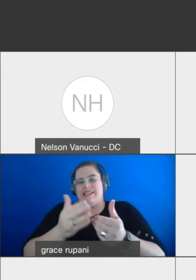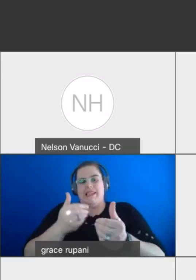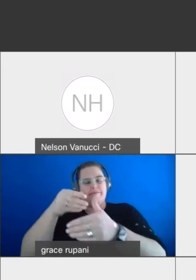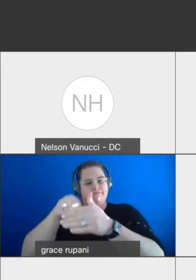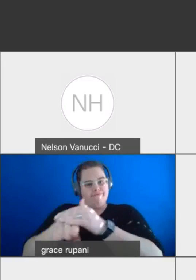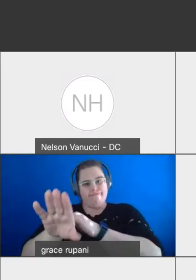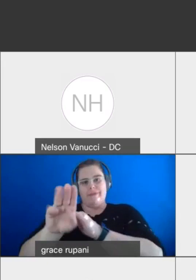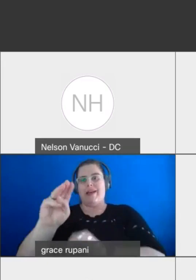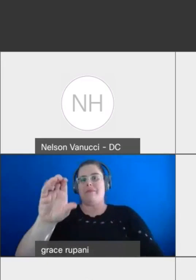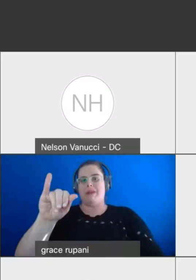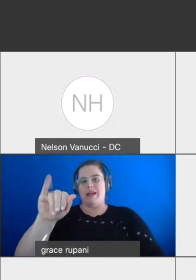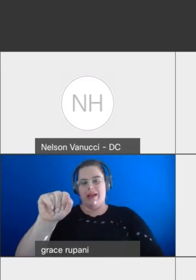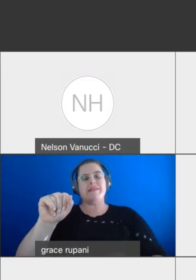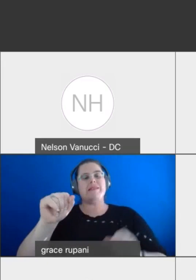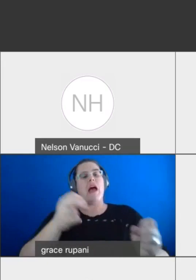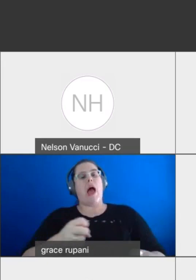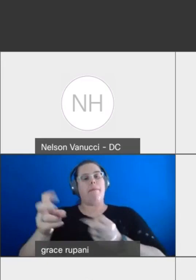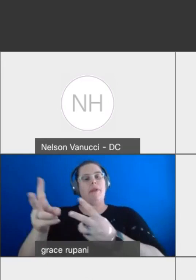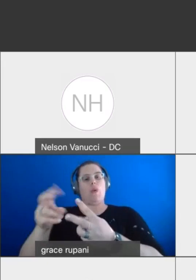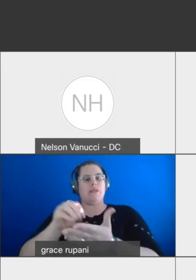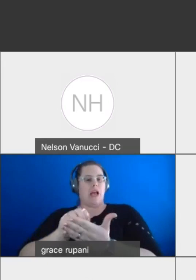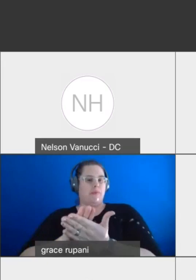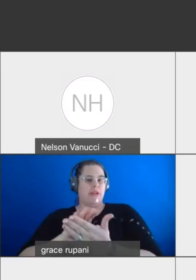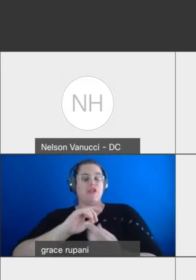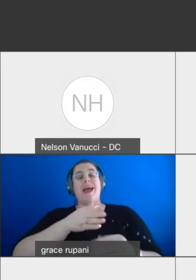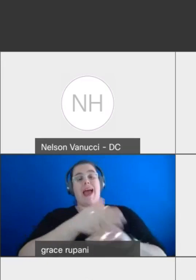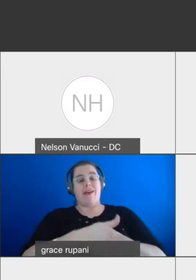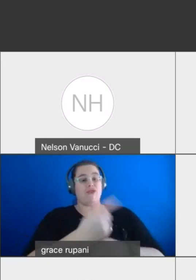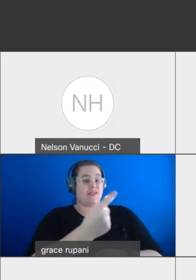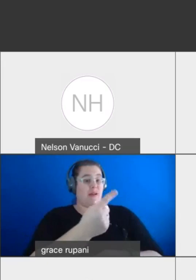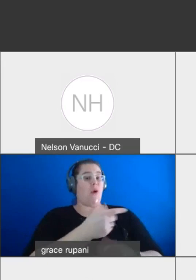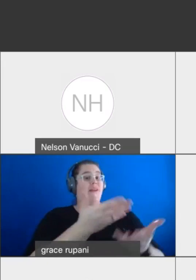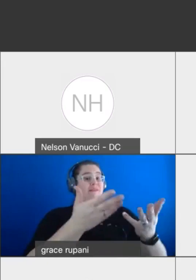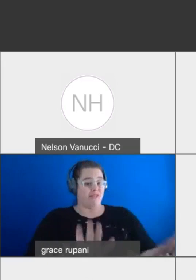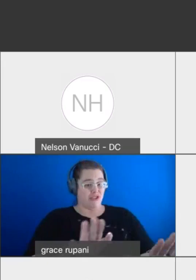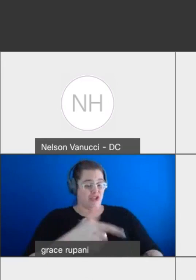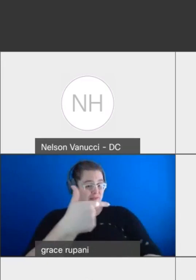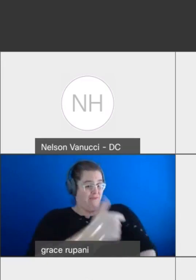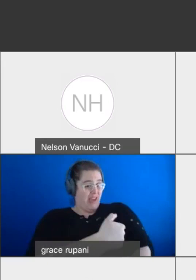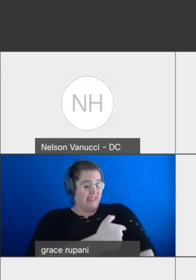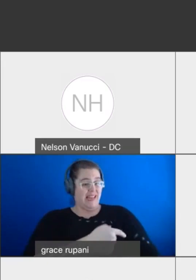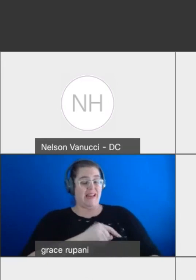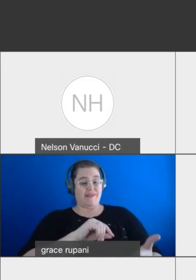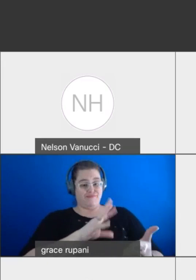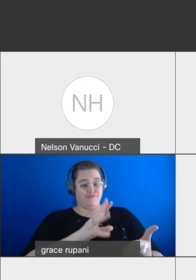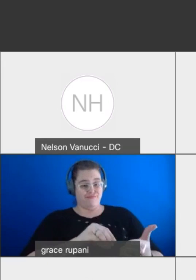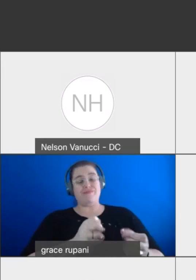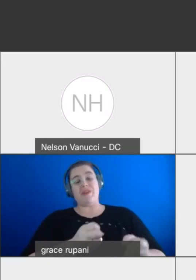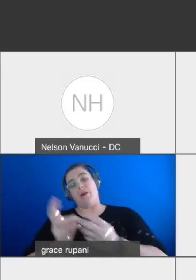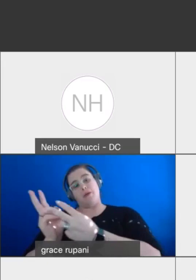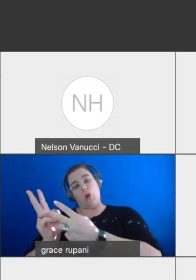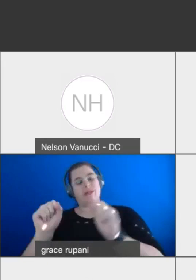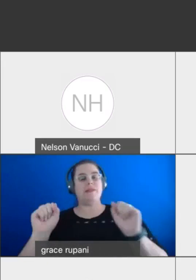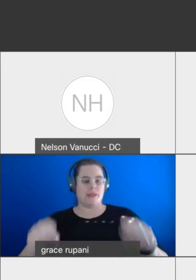the documentation when a person has been vaccinated. And this way we will have good data on everyone. And that